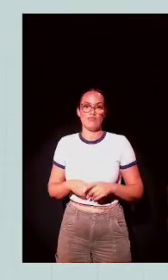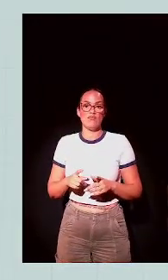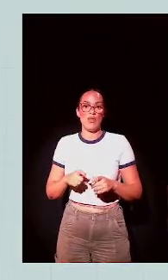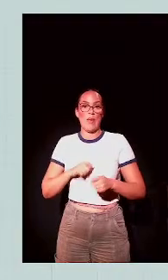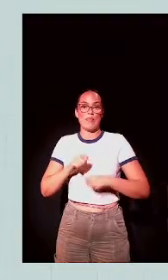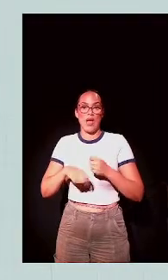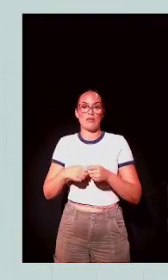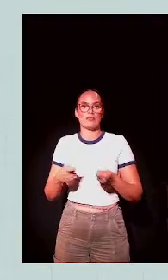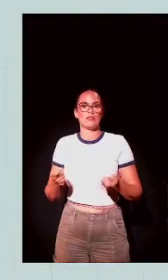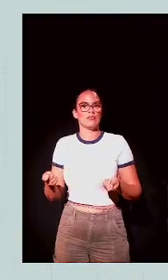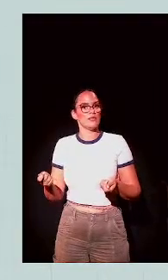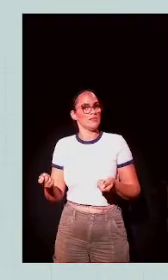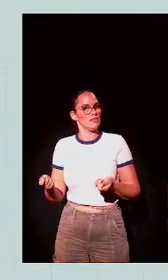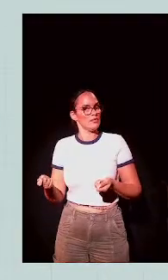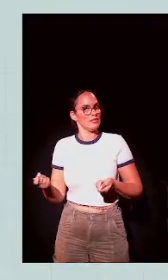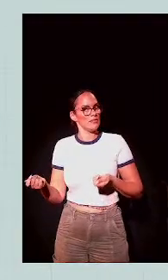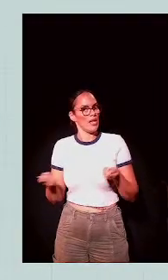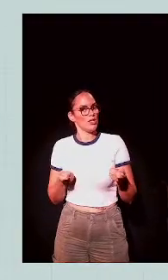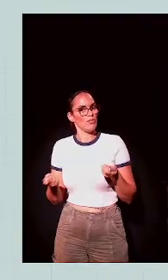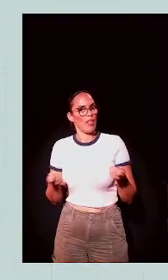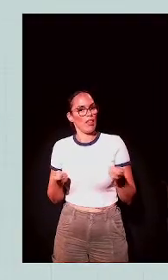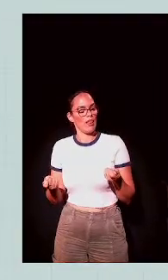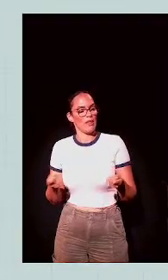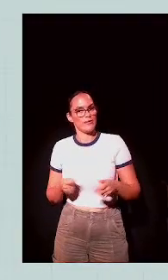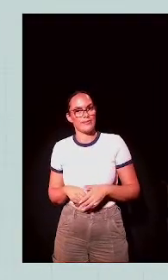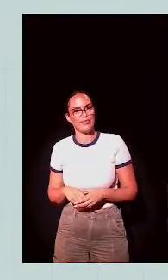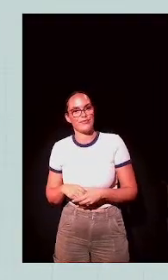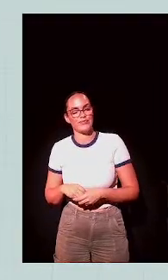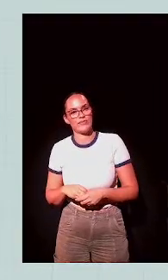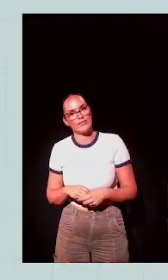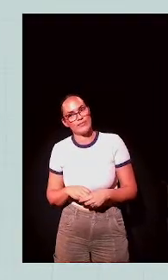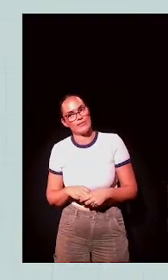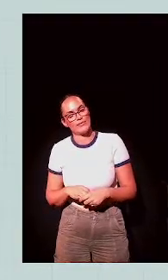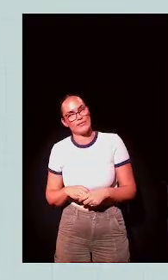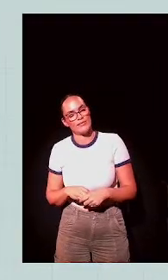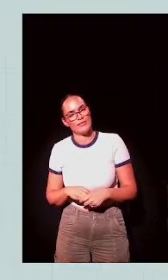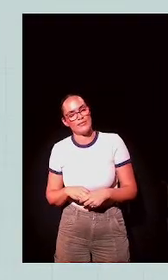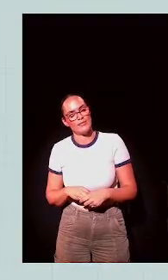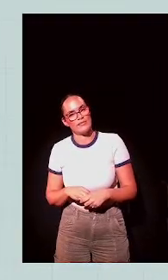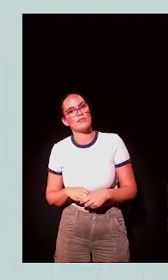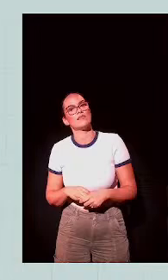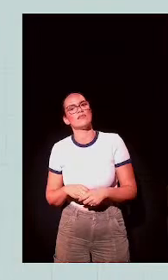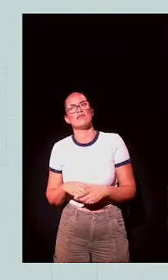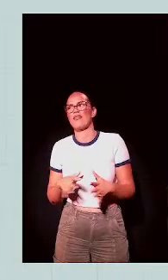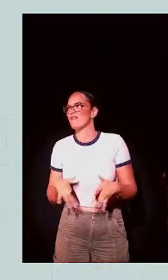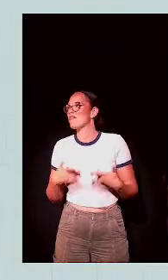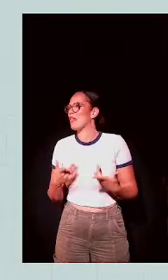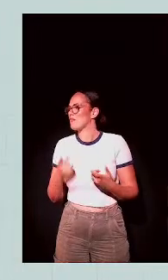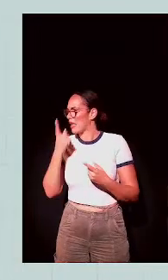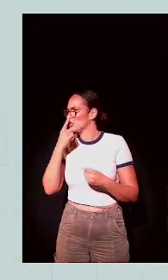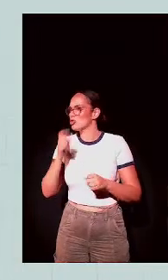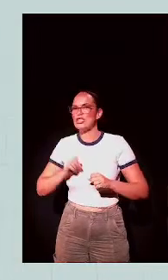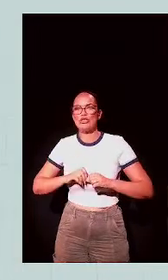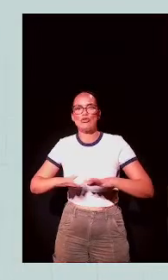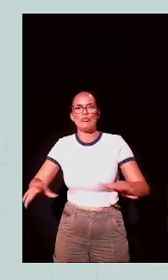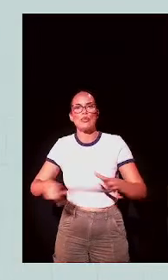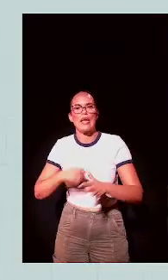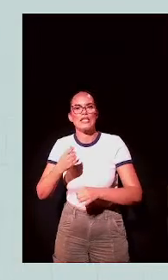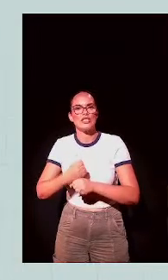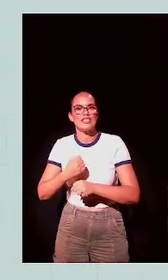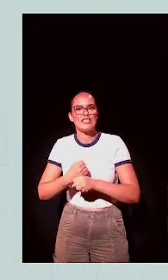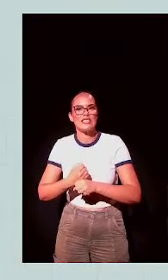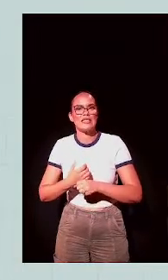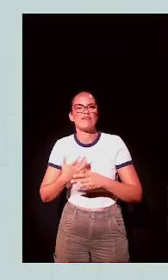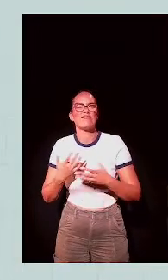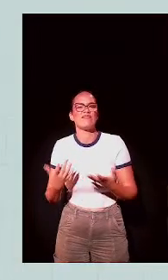manageable. And quite closely related, we've got the idea of distributed agency. So instead